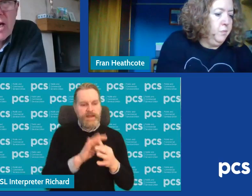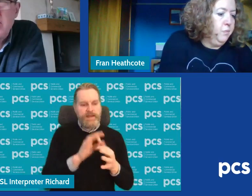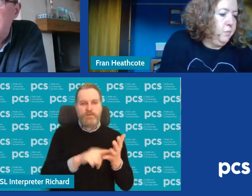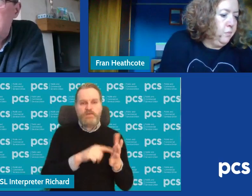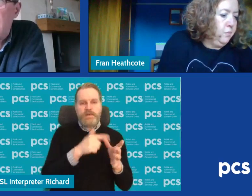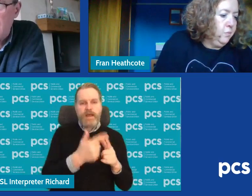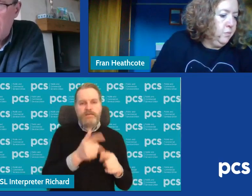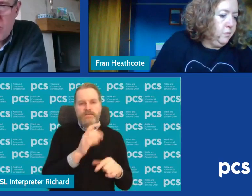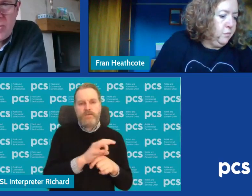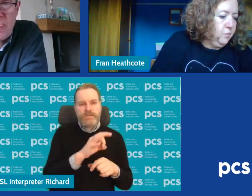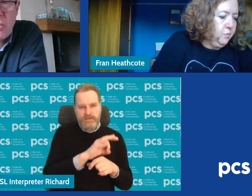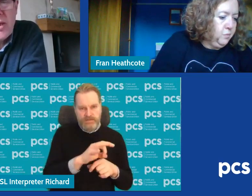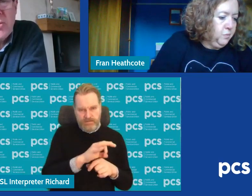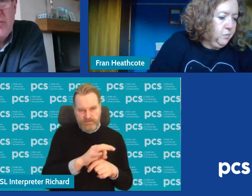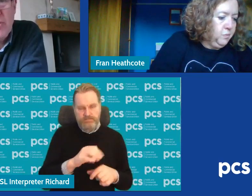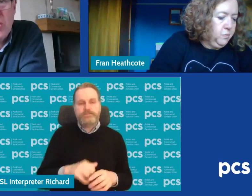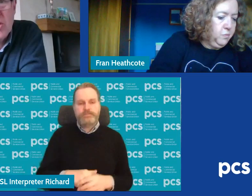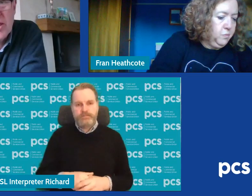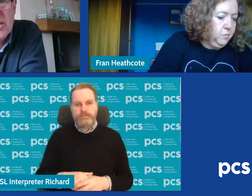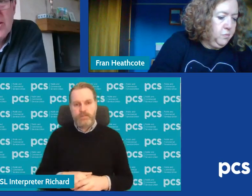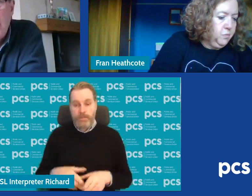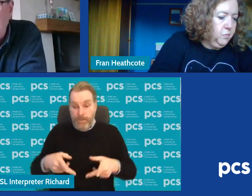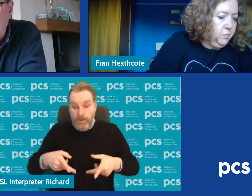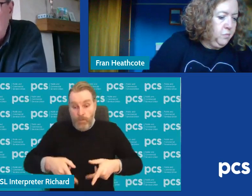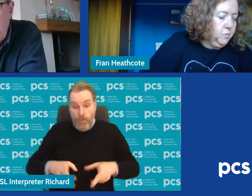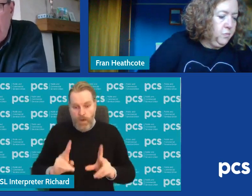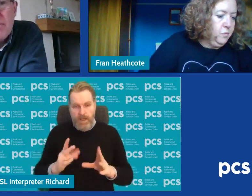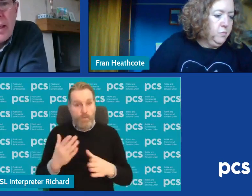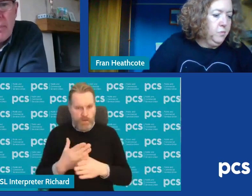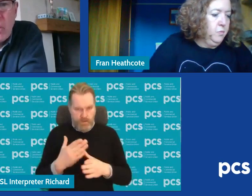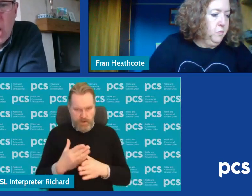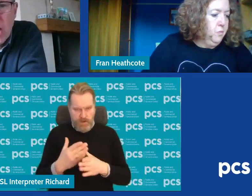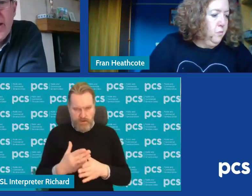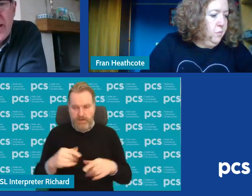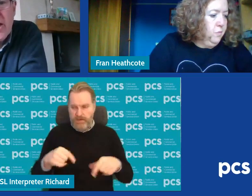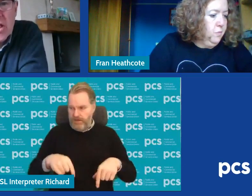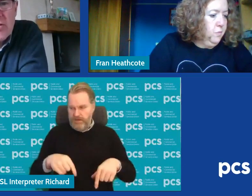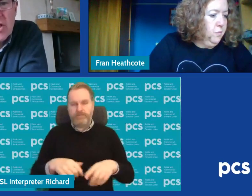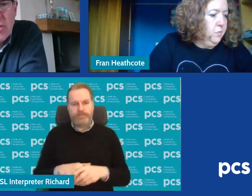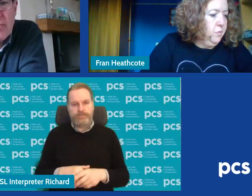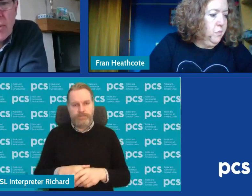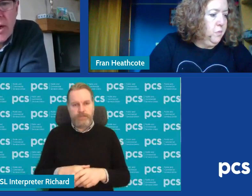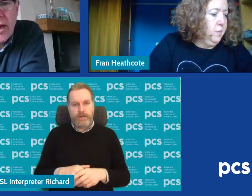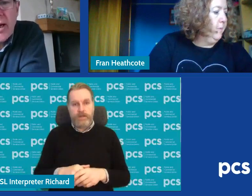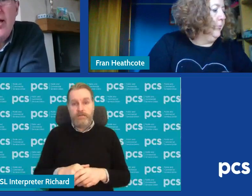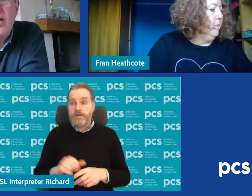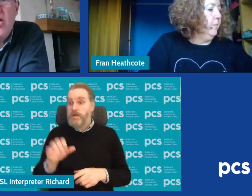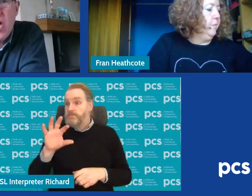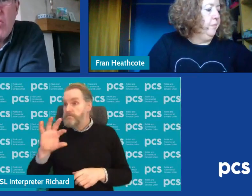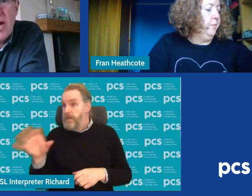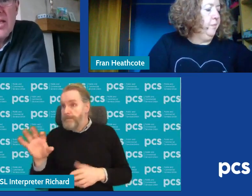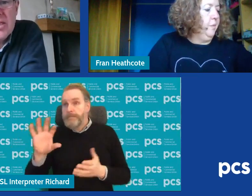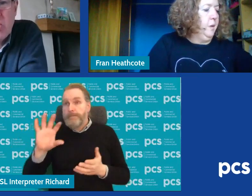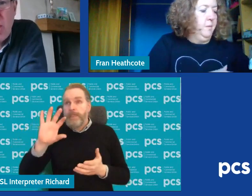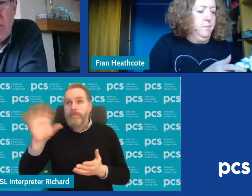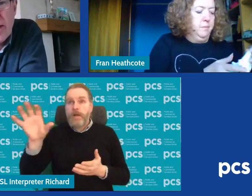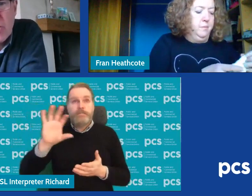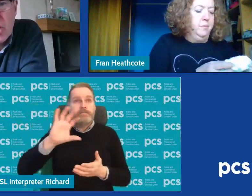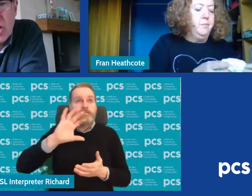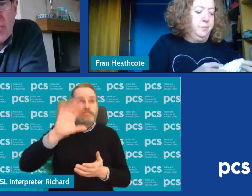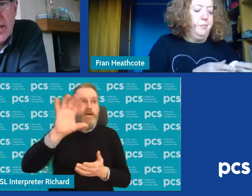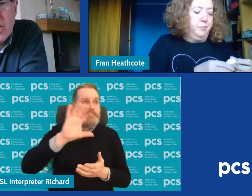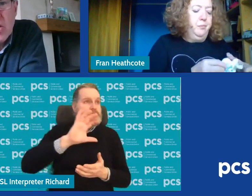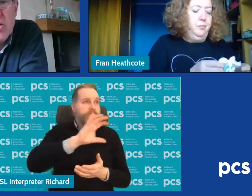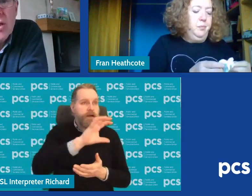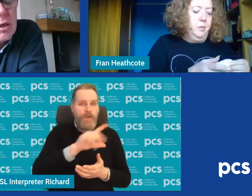to stress is that the way that we've approached this is that people working in each individual employer know best what might